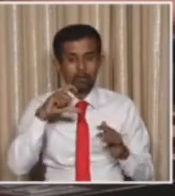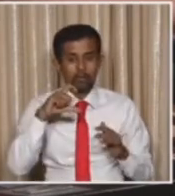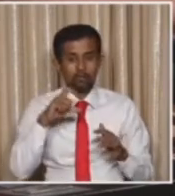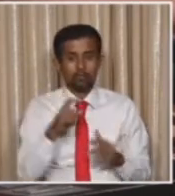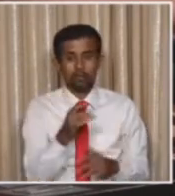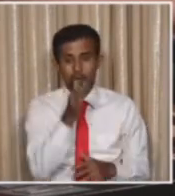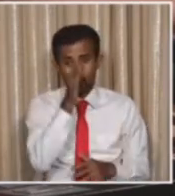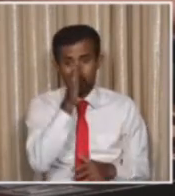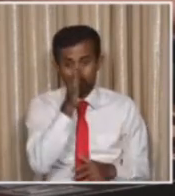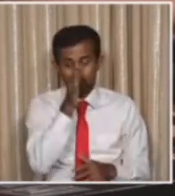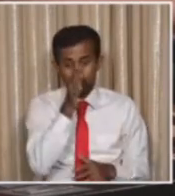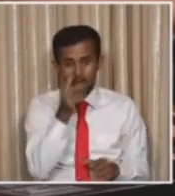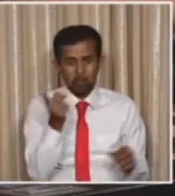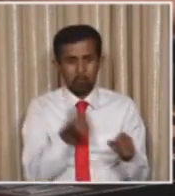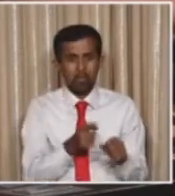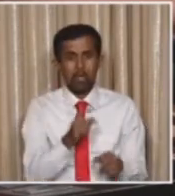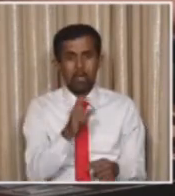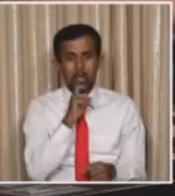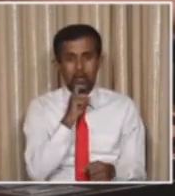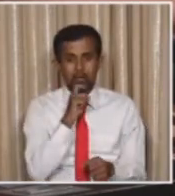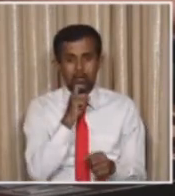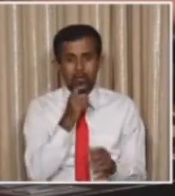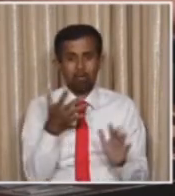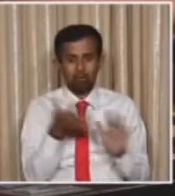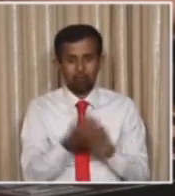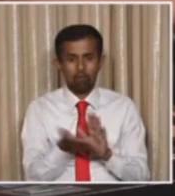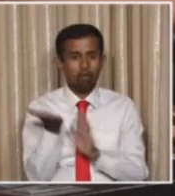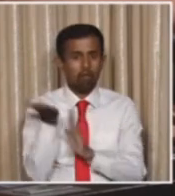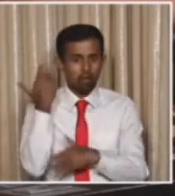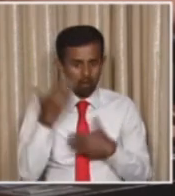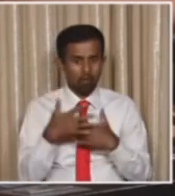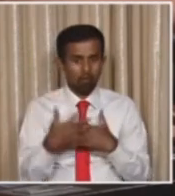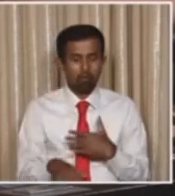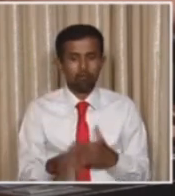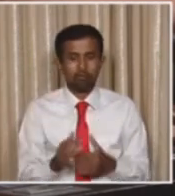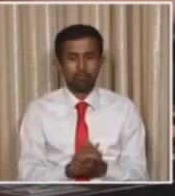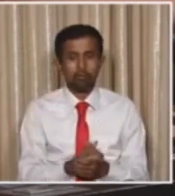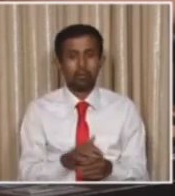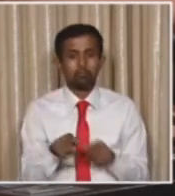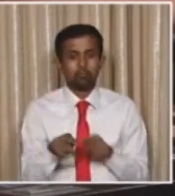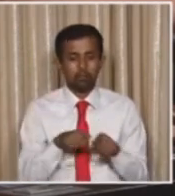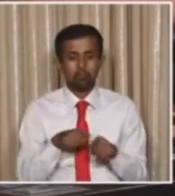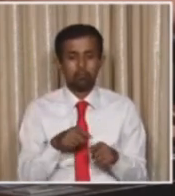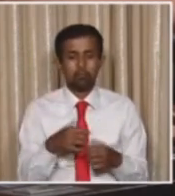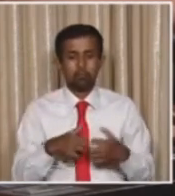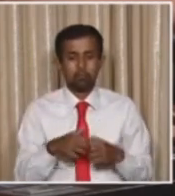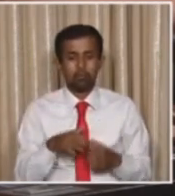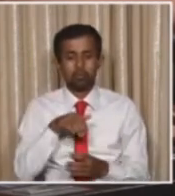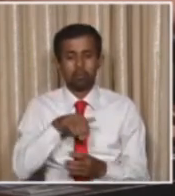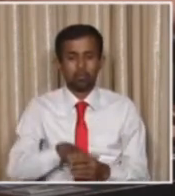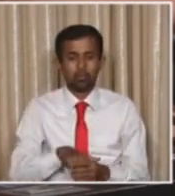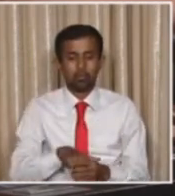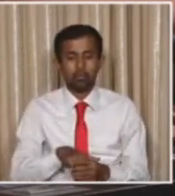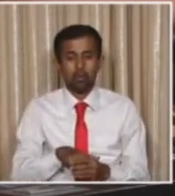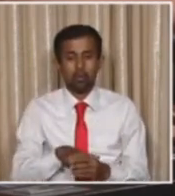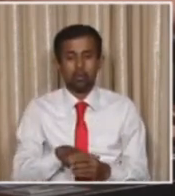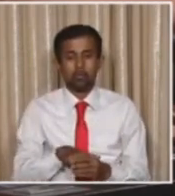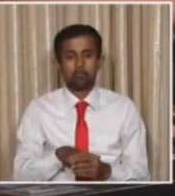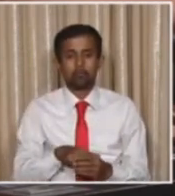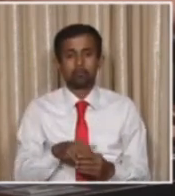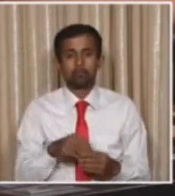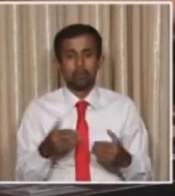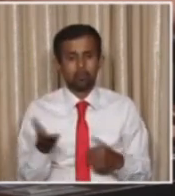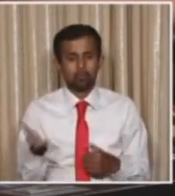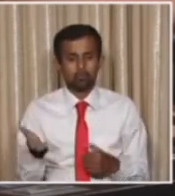So these are the circumstances, Honorable Presiding Member, where the Honorable Selvaraja Gajendran and nine of